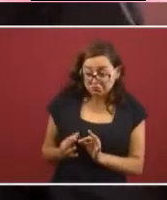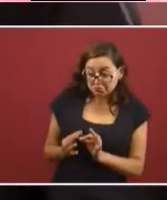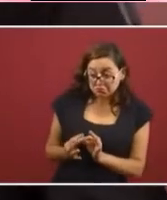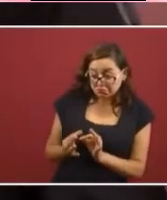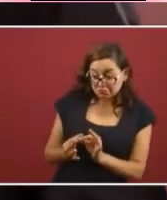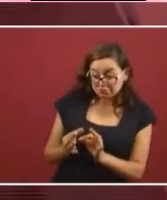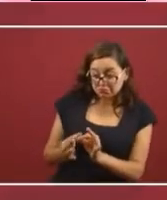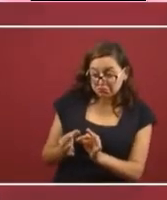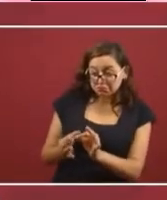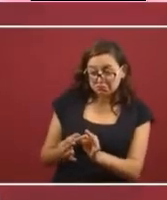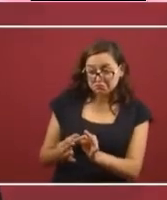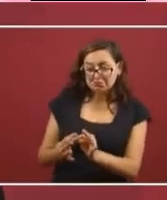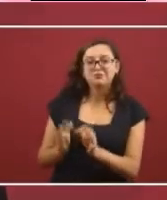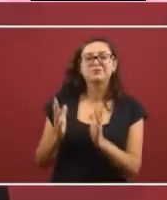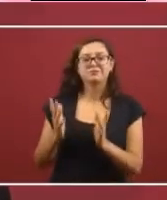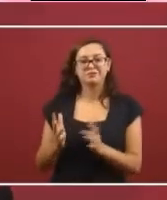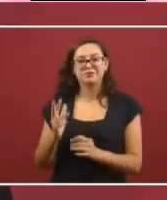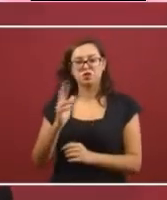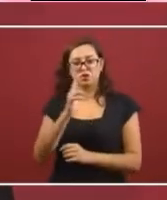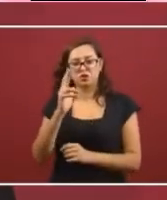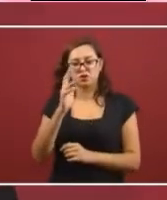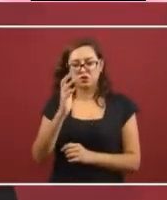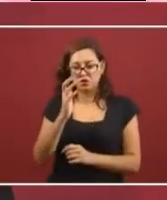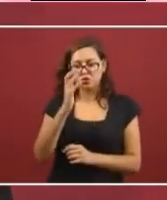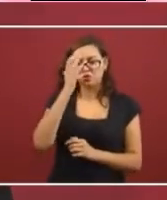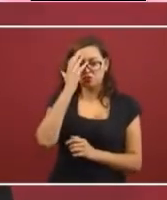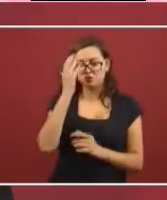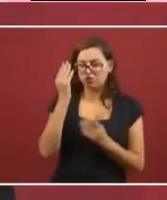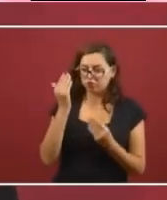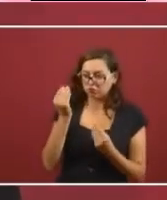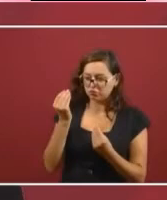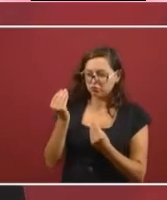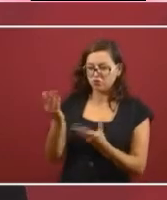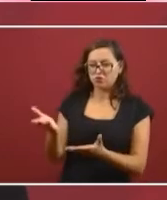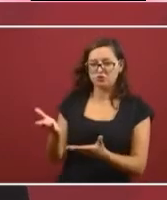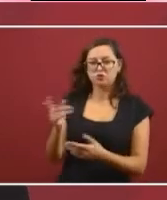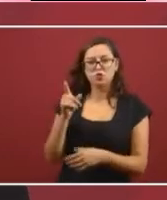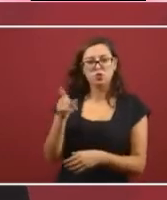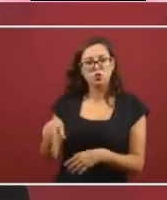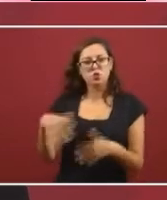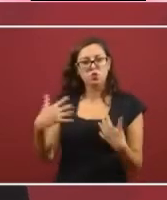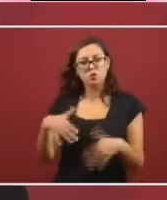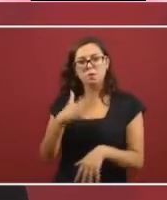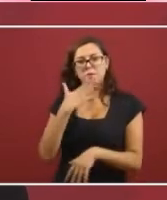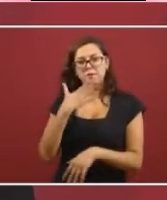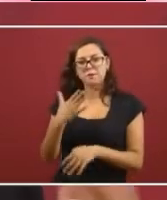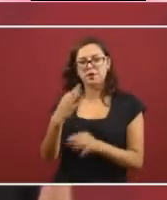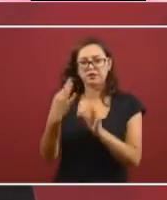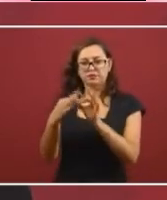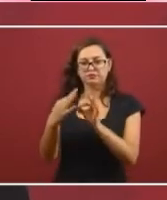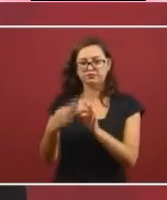with properly, they will be a